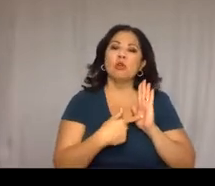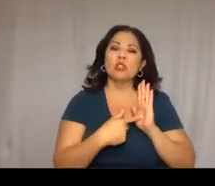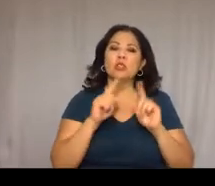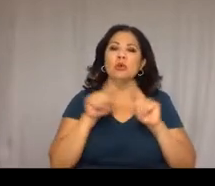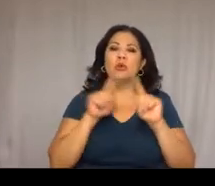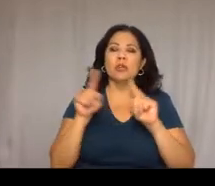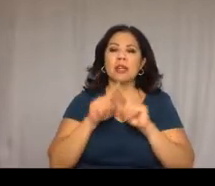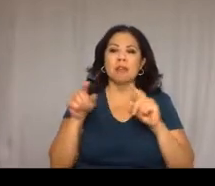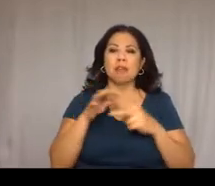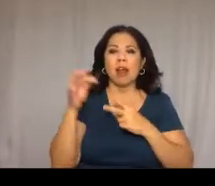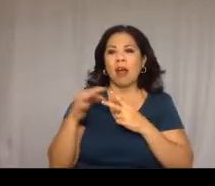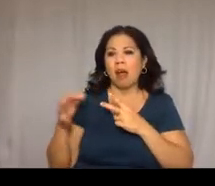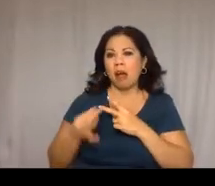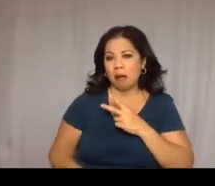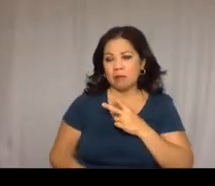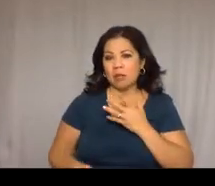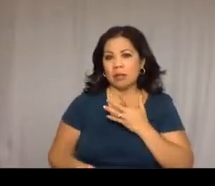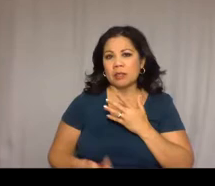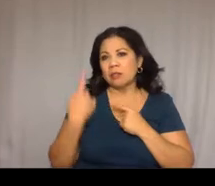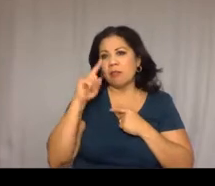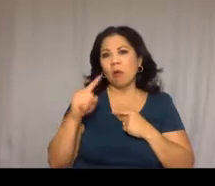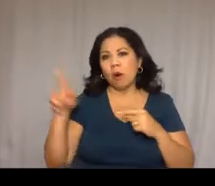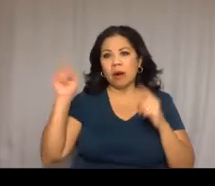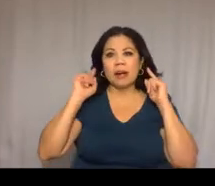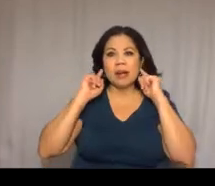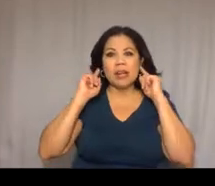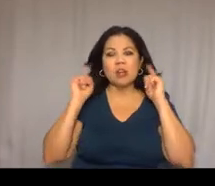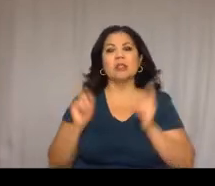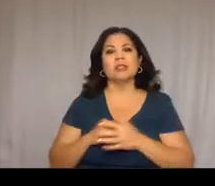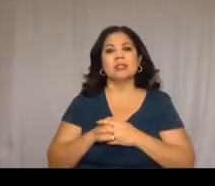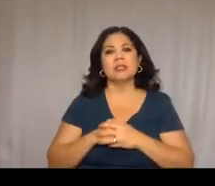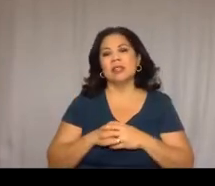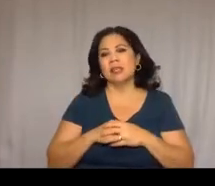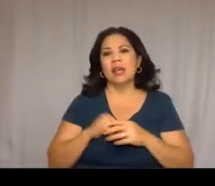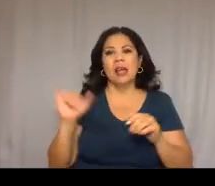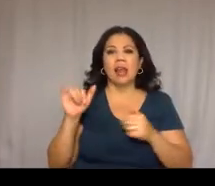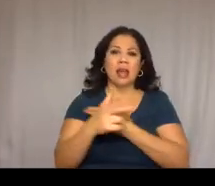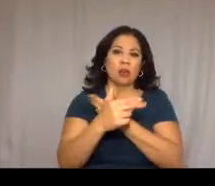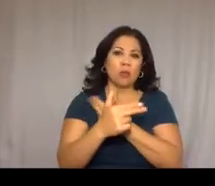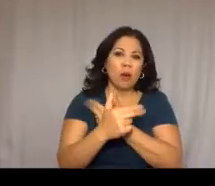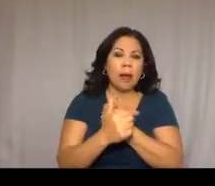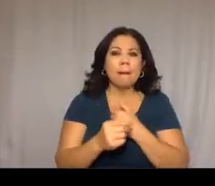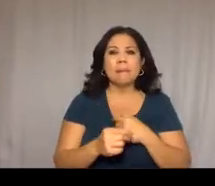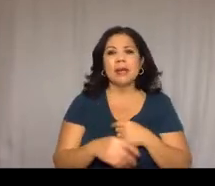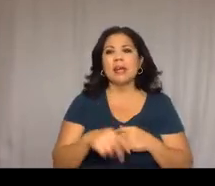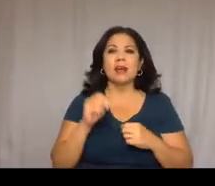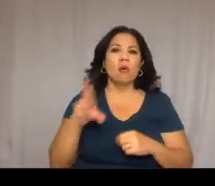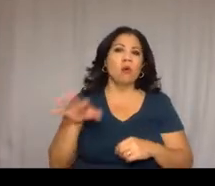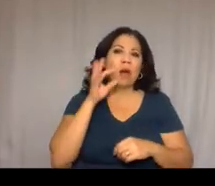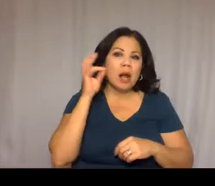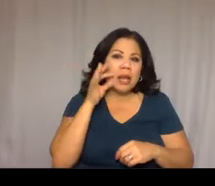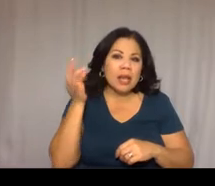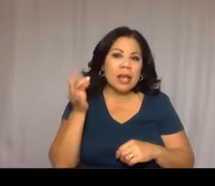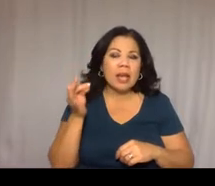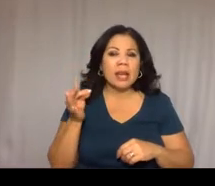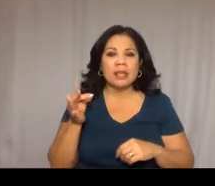you might have about ears. So this is kind of like rabbit ears. This one's kind of like kitty ears.